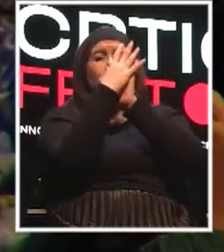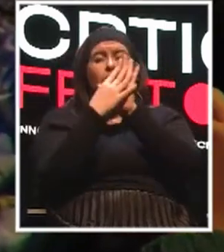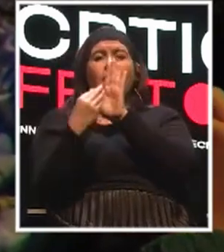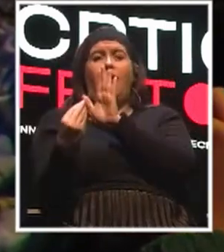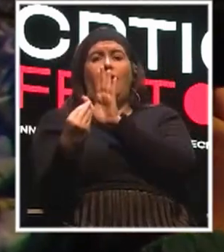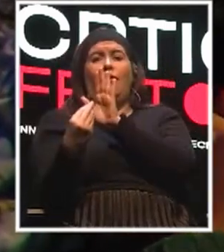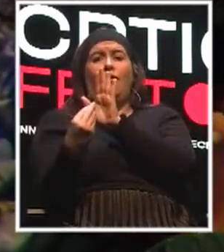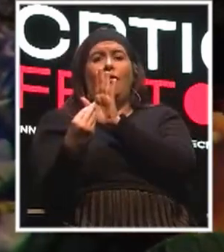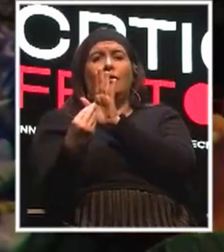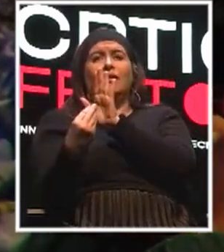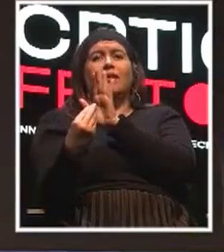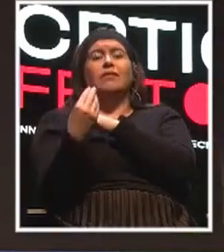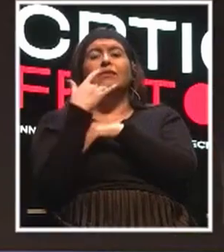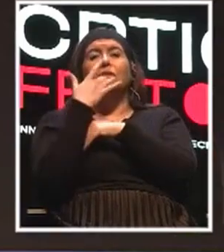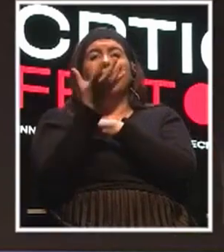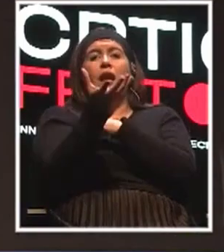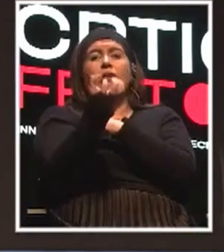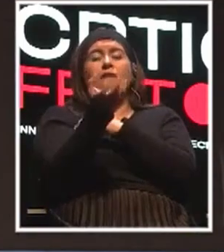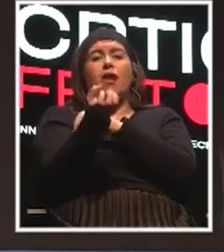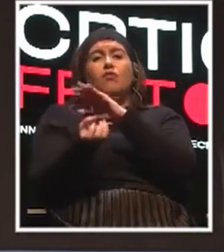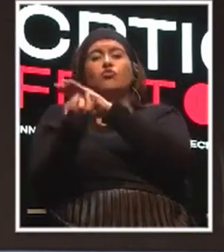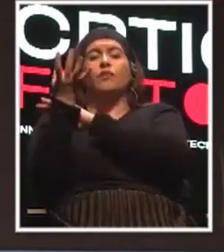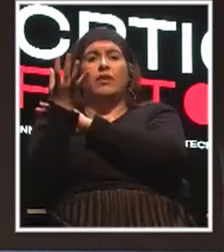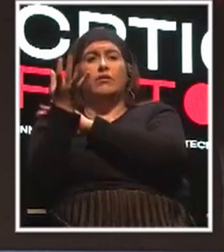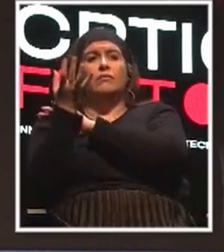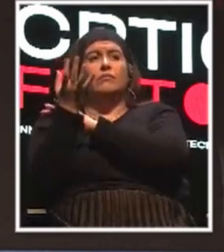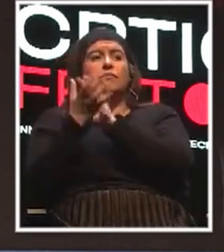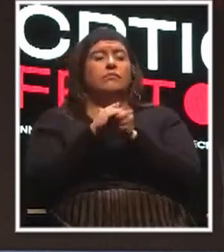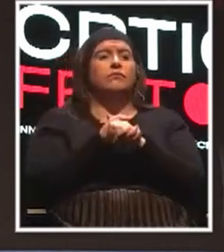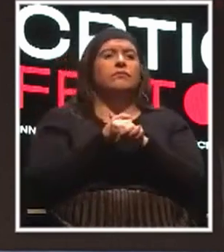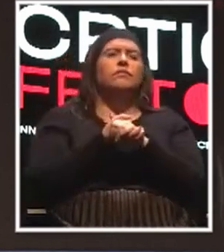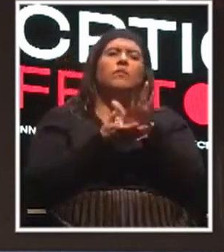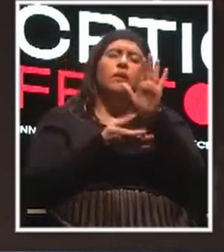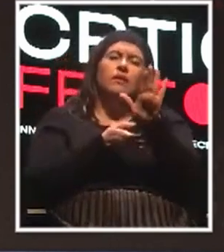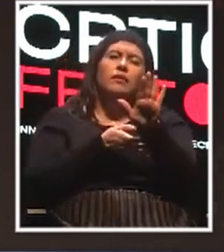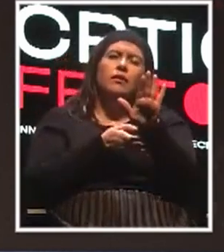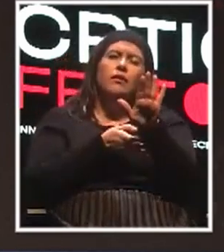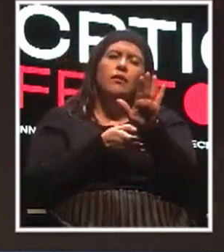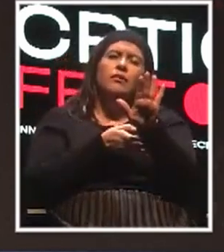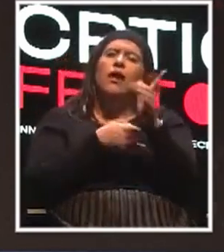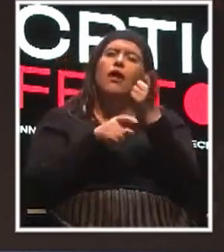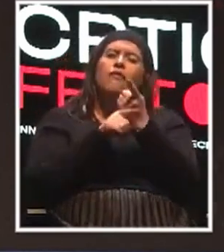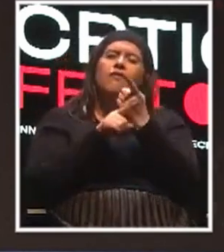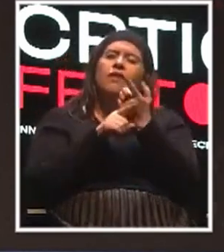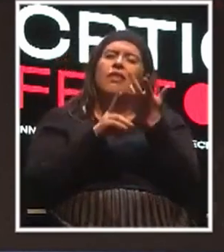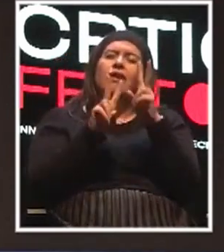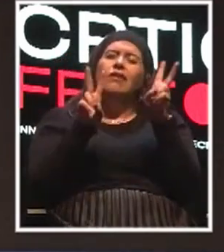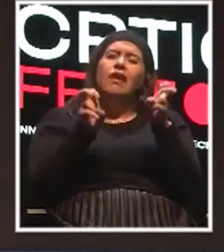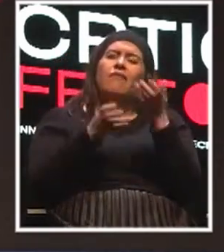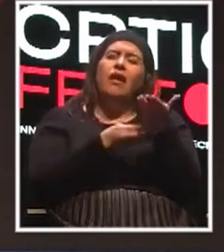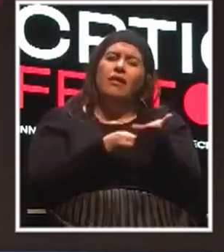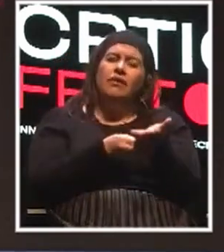it. It is. So I mean, you're talking about like what is any kind of competitive